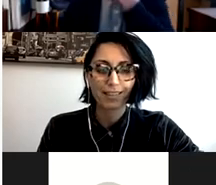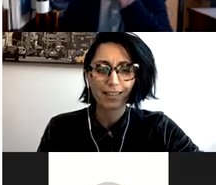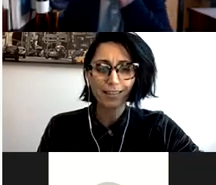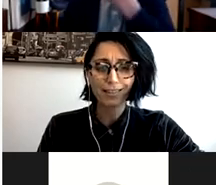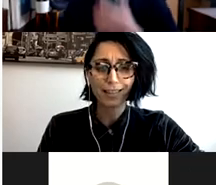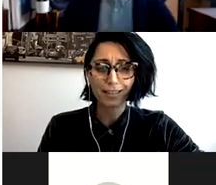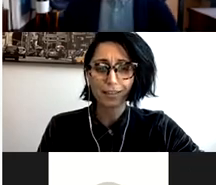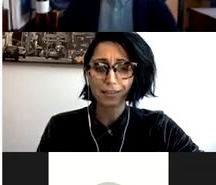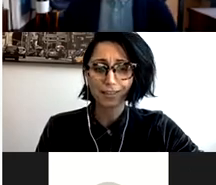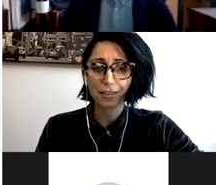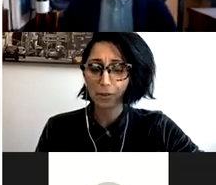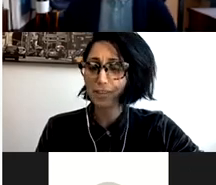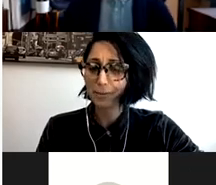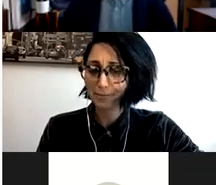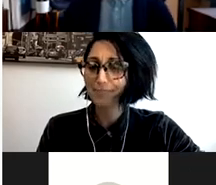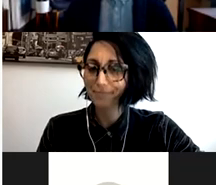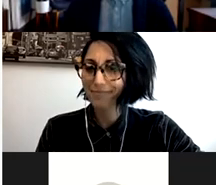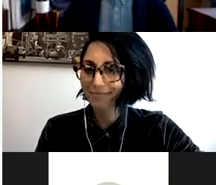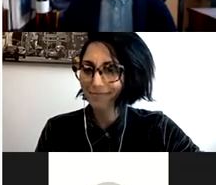And I think, yeah, that's about it.